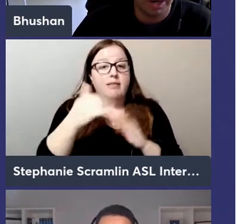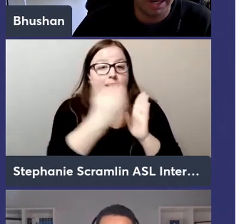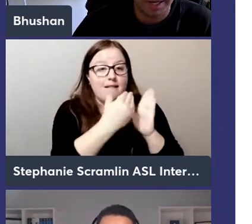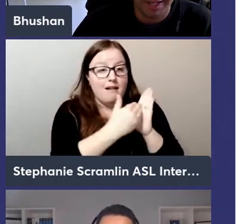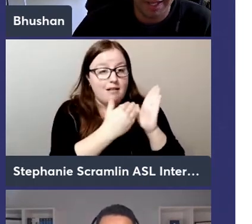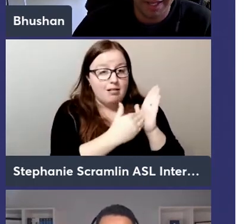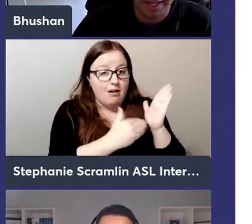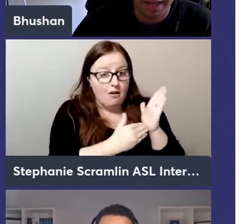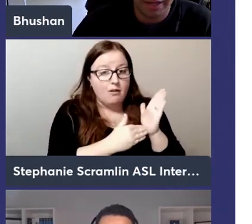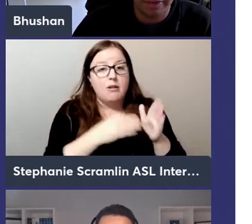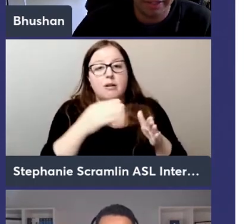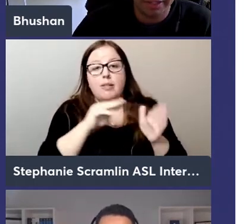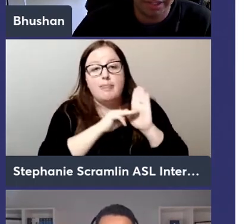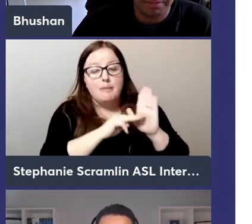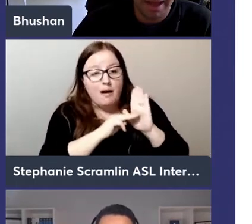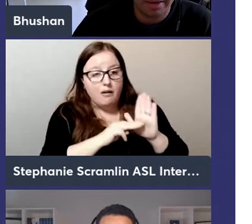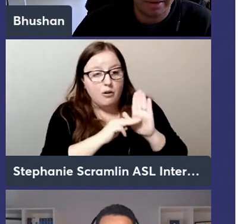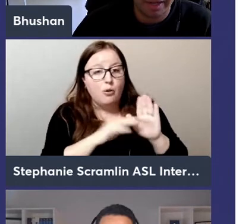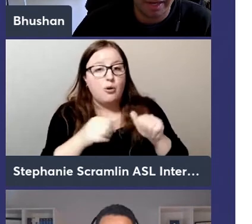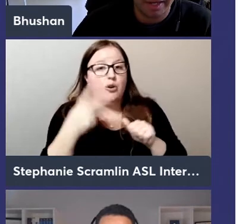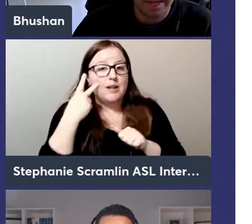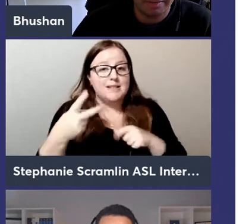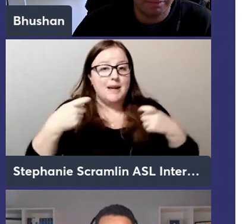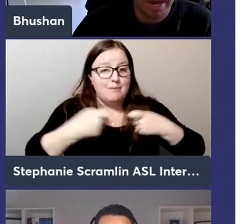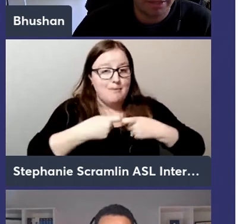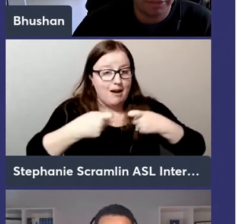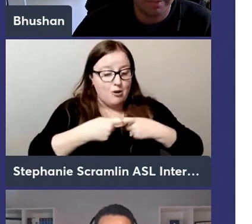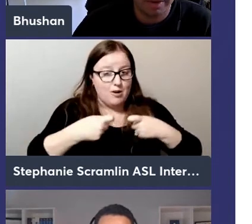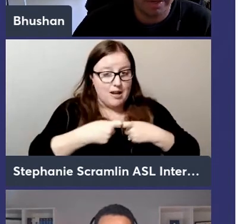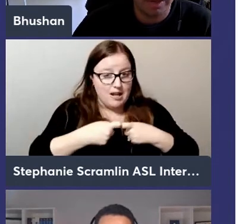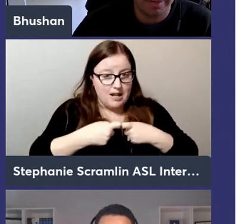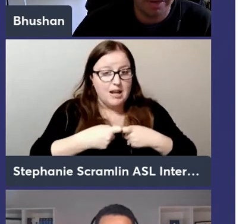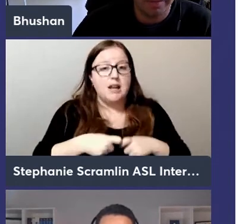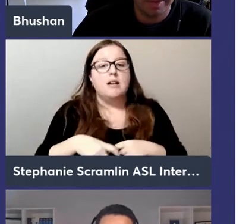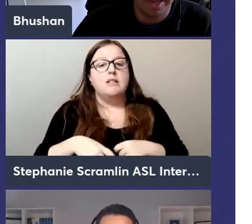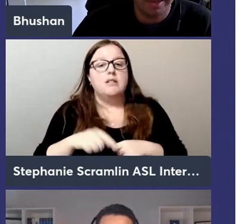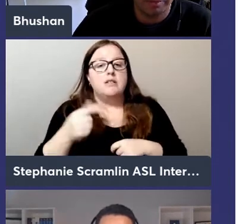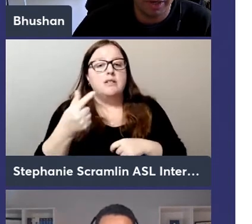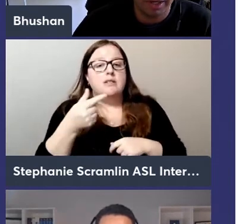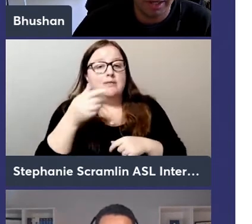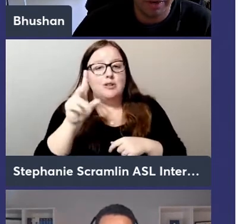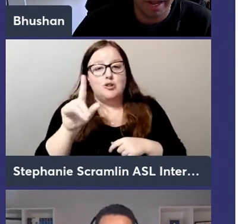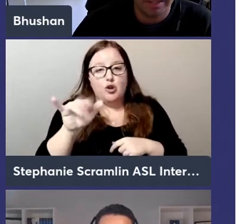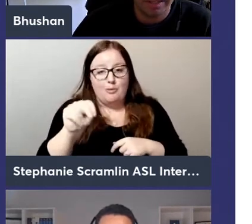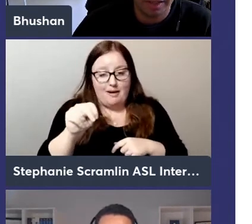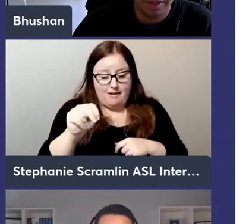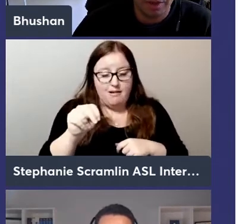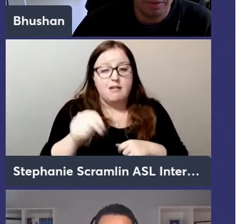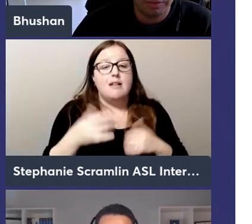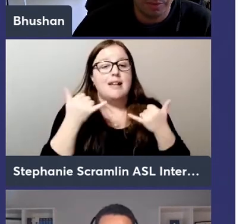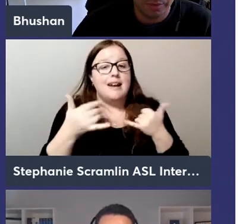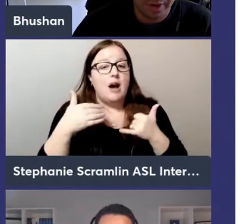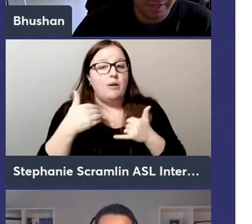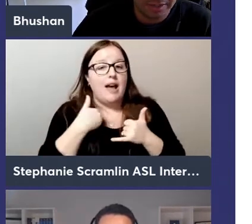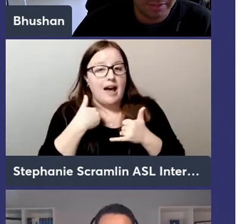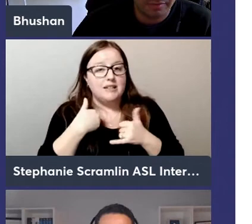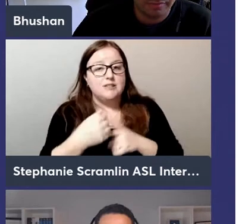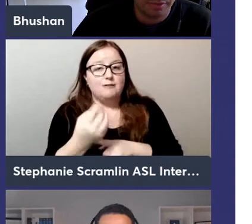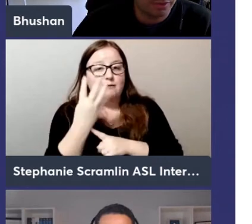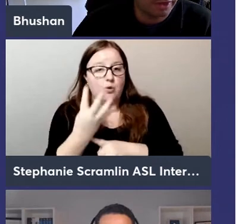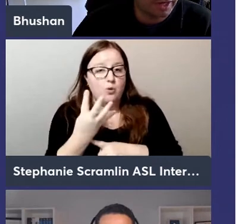vehicle model, and you can see the battery branch, or the battery domain of the vehicle model now has four